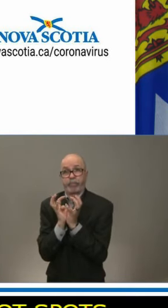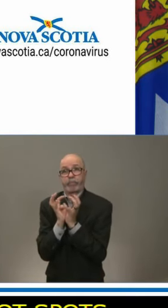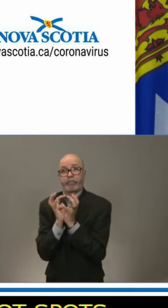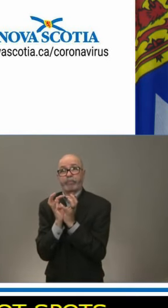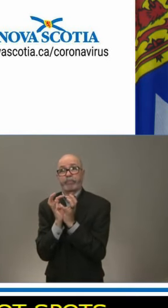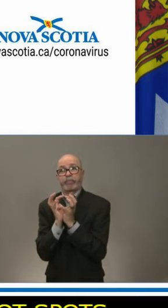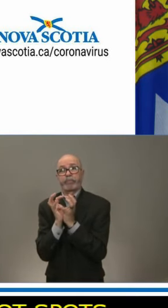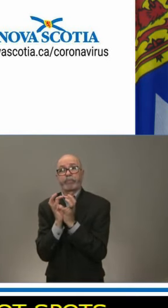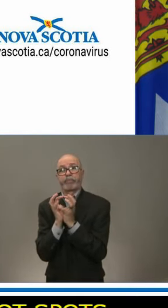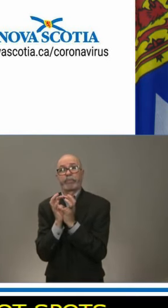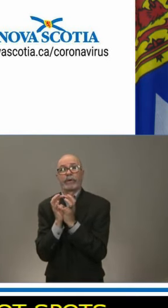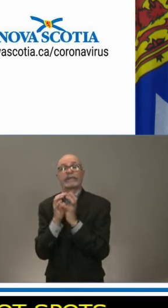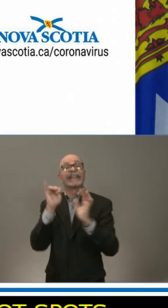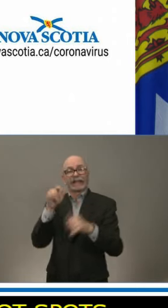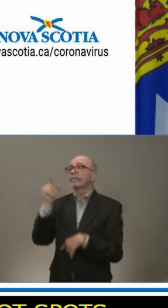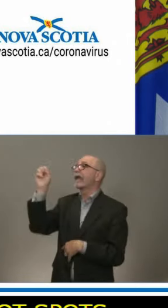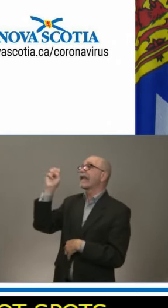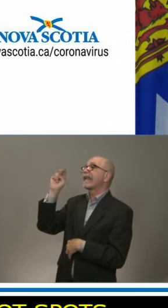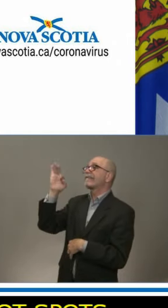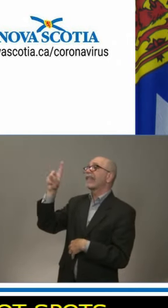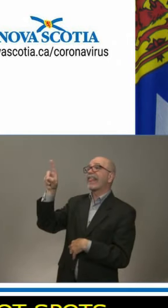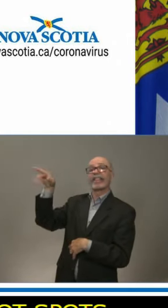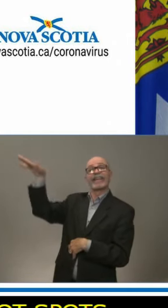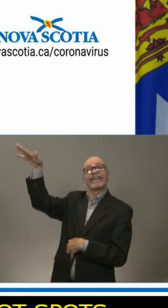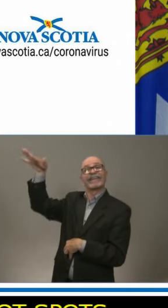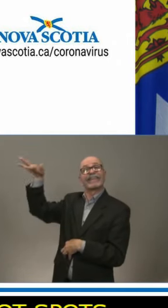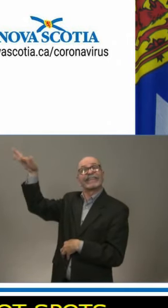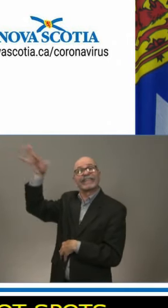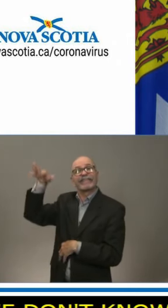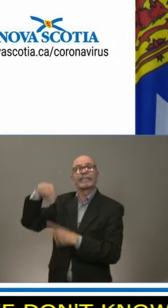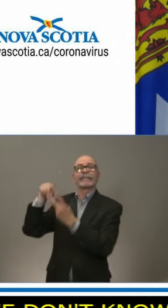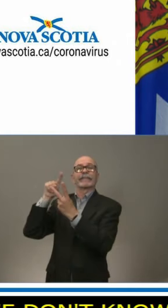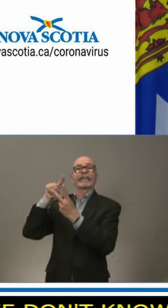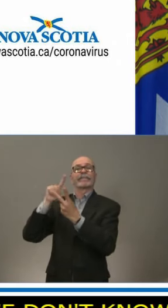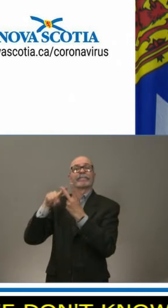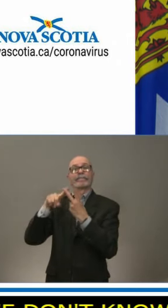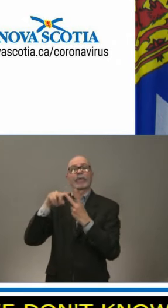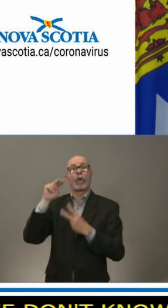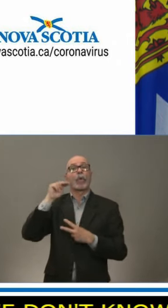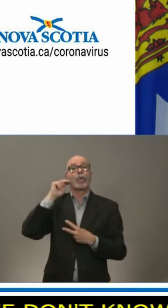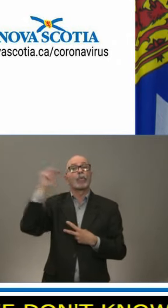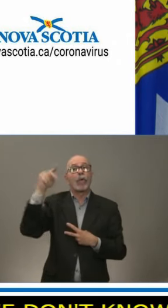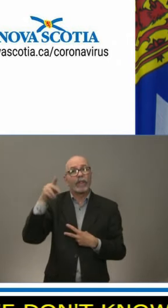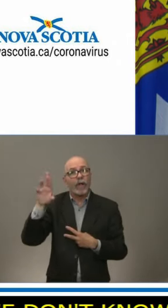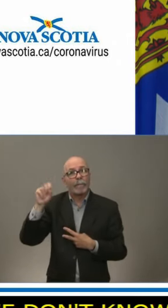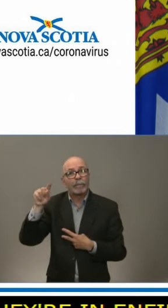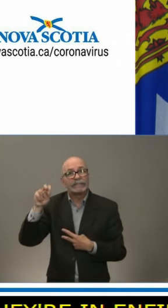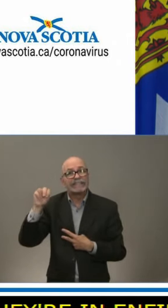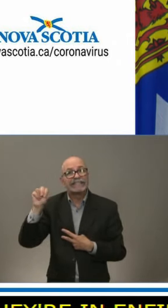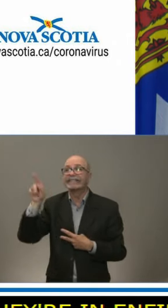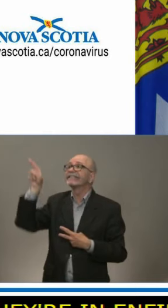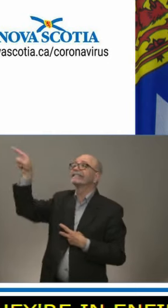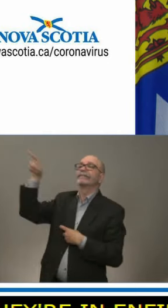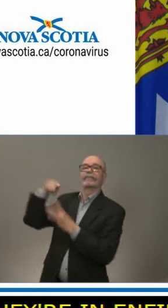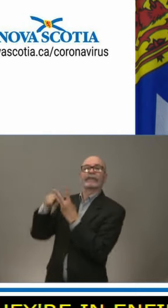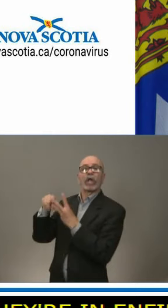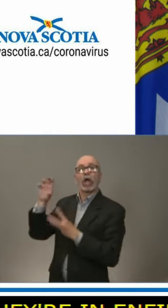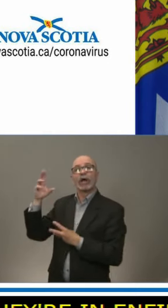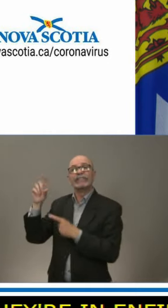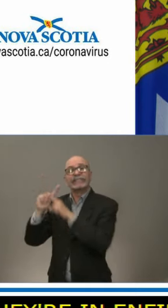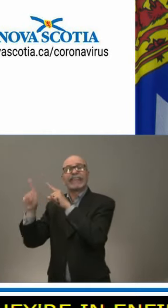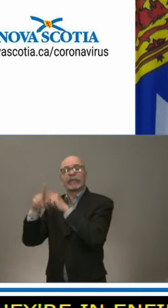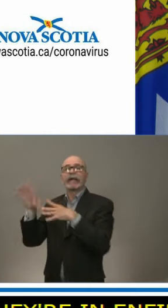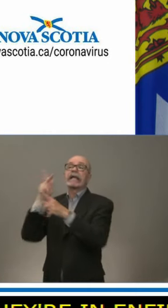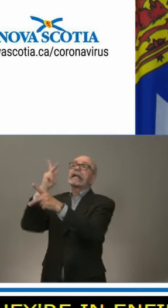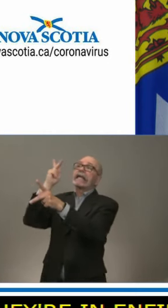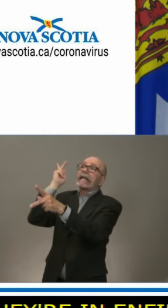Preston. And while we are using resources, doubling down on testing, and trying to keep people healthy, the